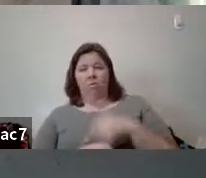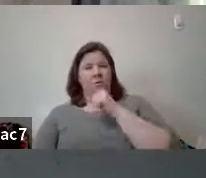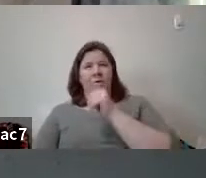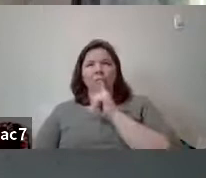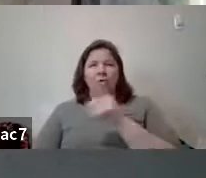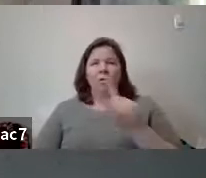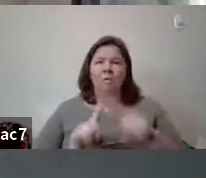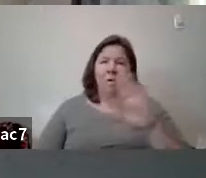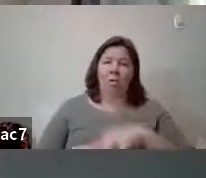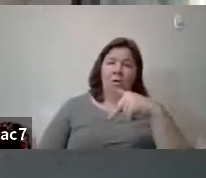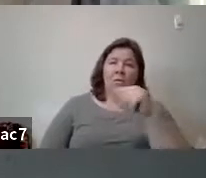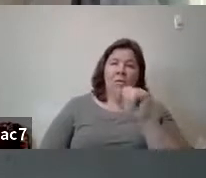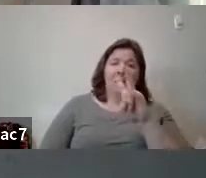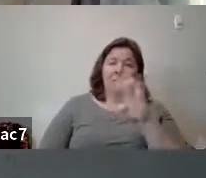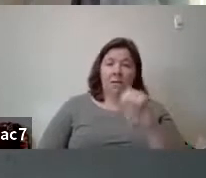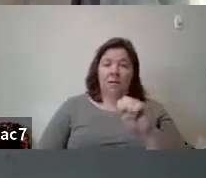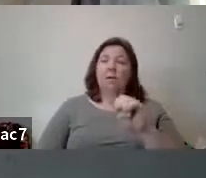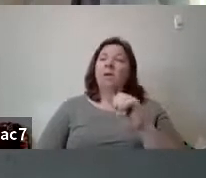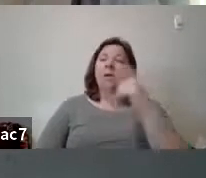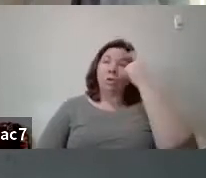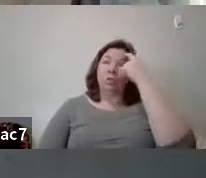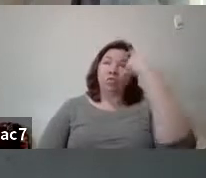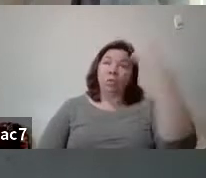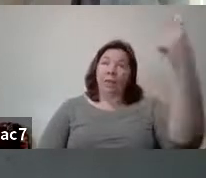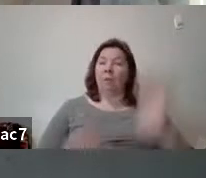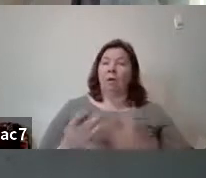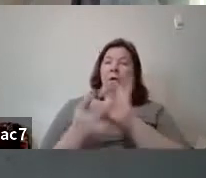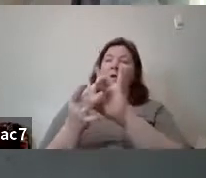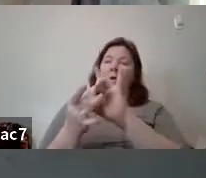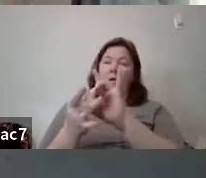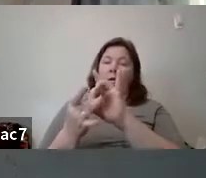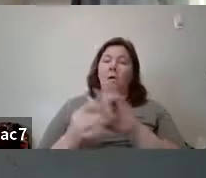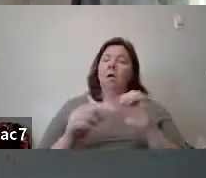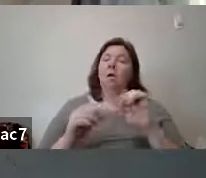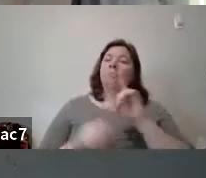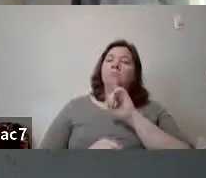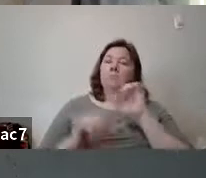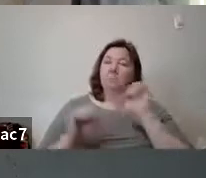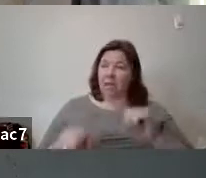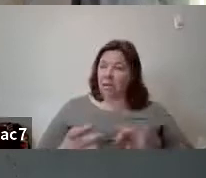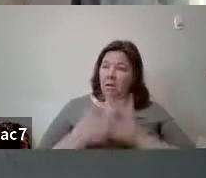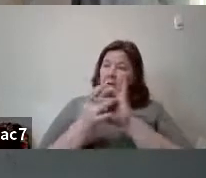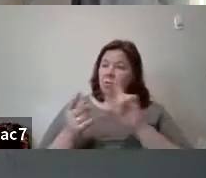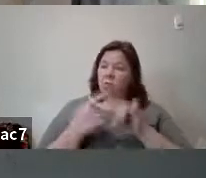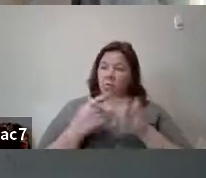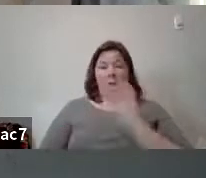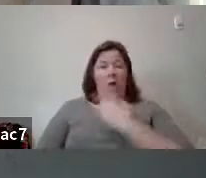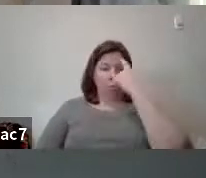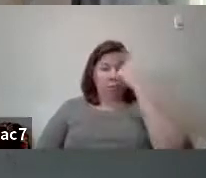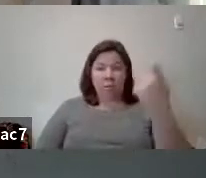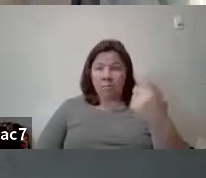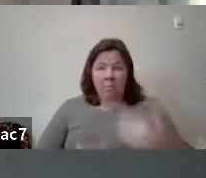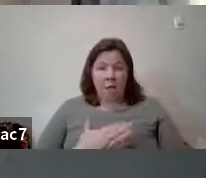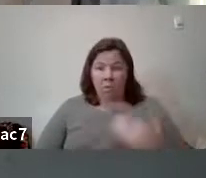but ONPASSIVE is a dream connector. You know, they are going to be able to connect us to our dreams, whatever it